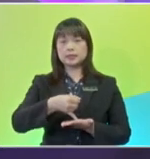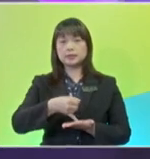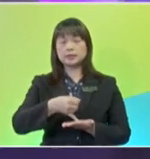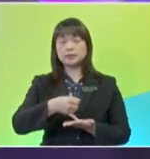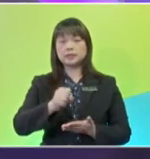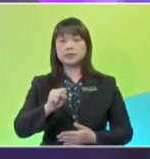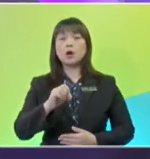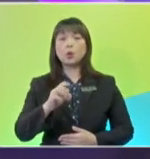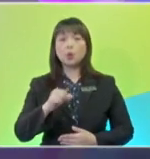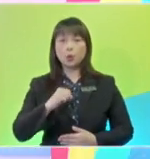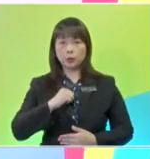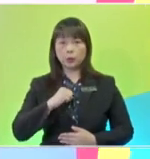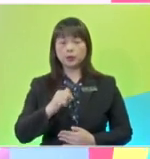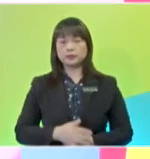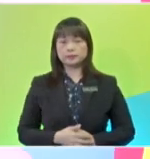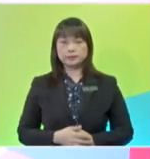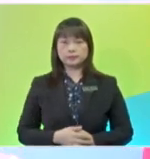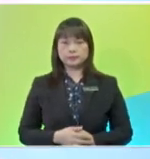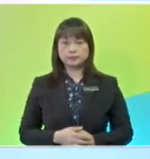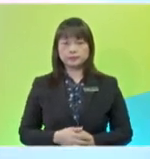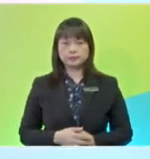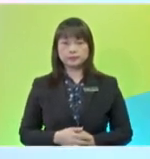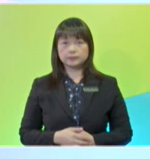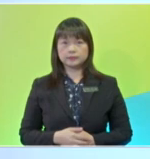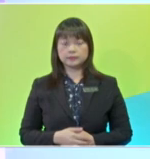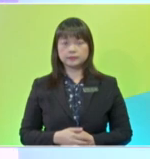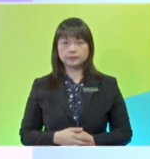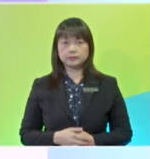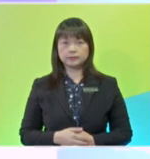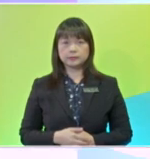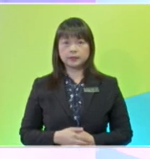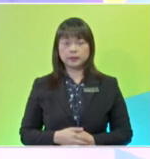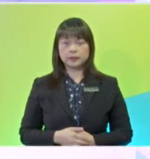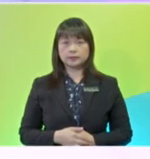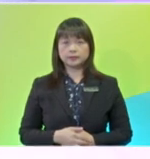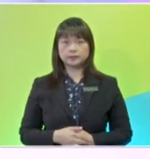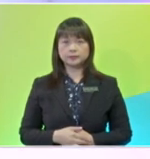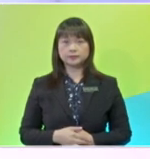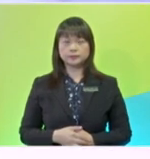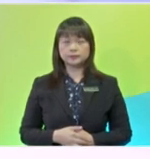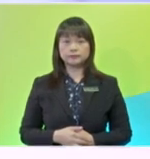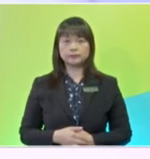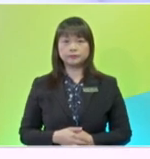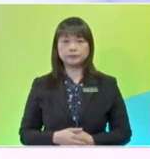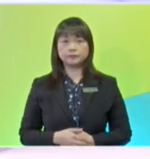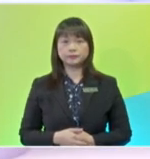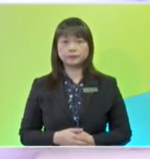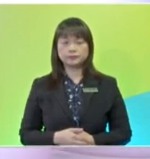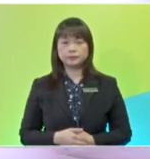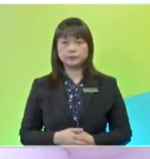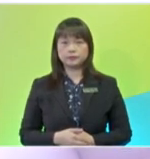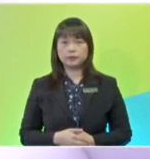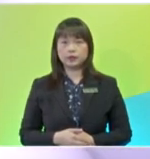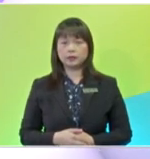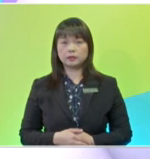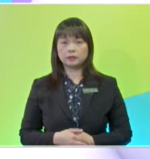its own axis. All right. Axis means it's like its own line. Uh-huh. It has its own line. Yes. So it only rotates